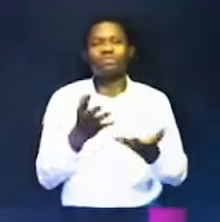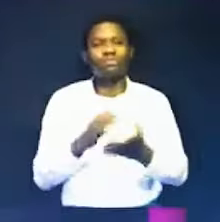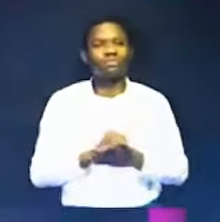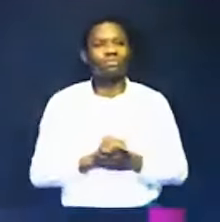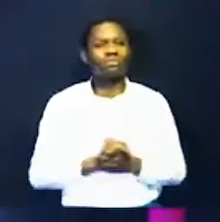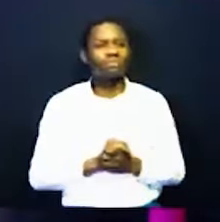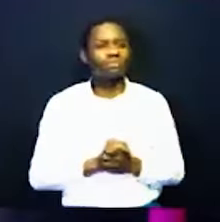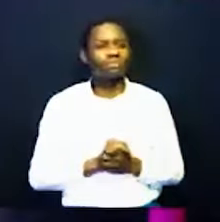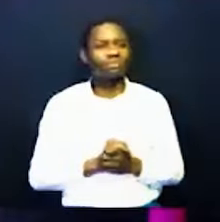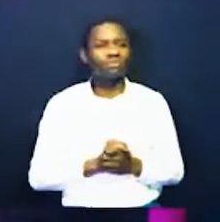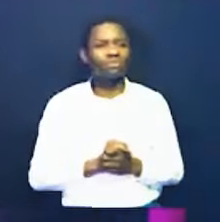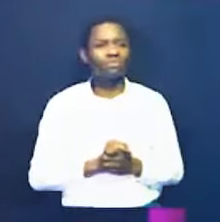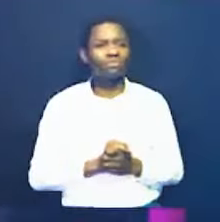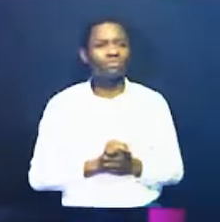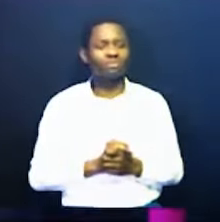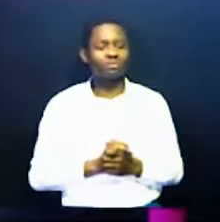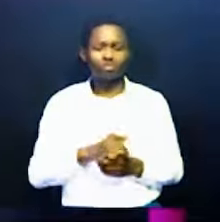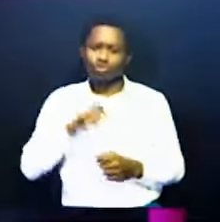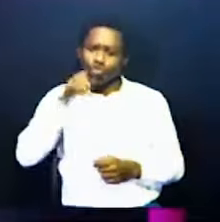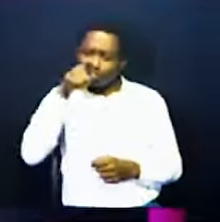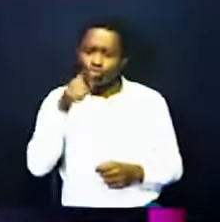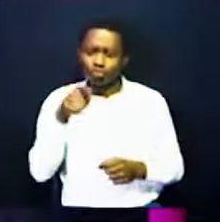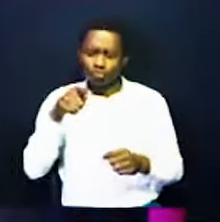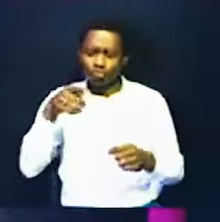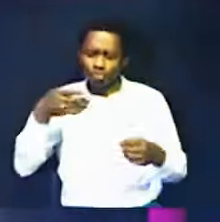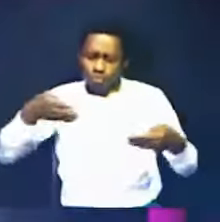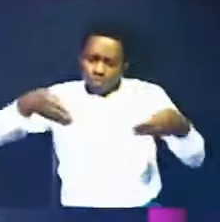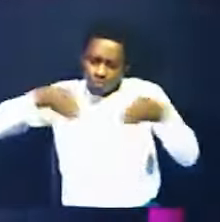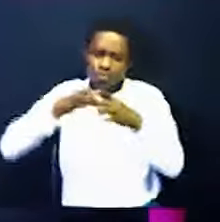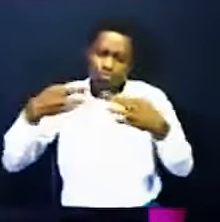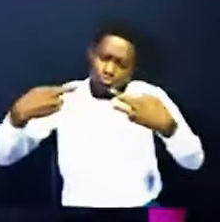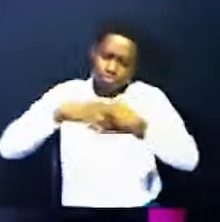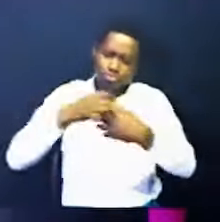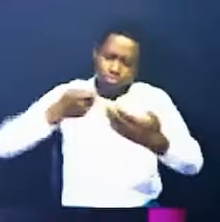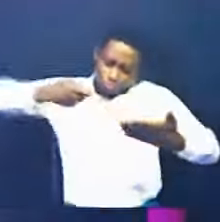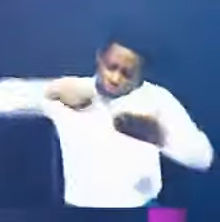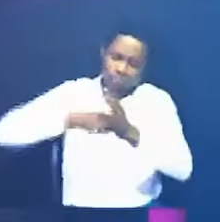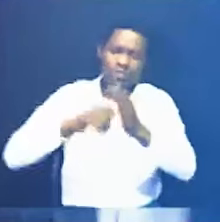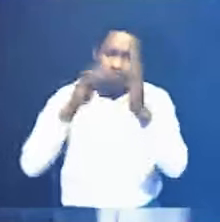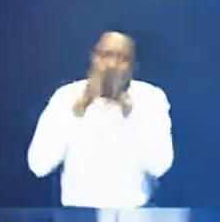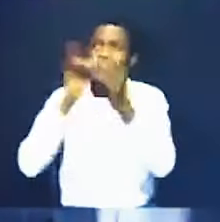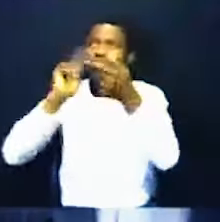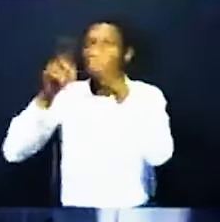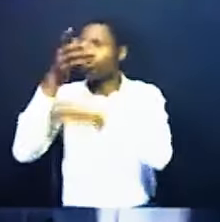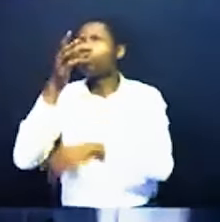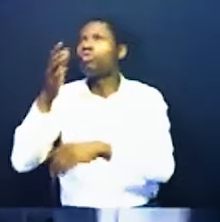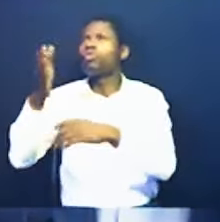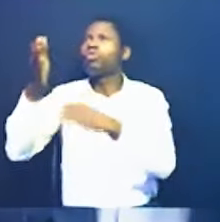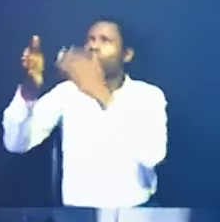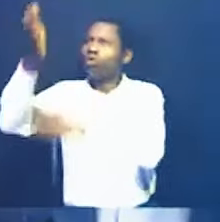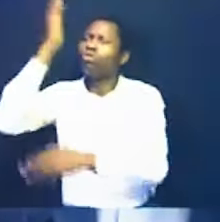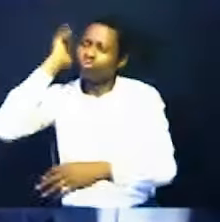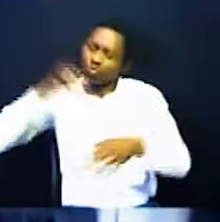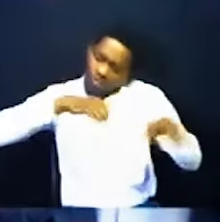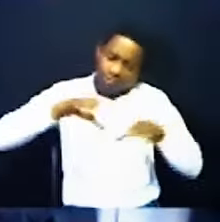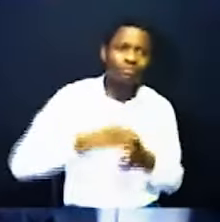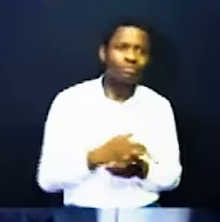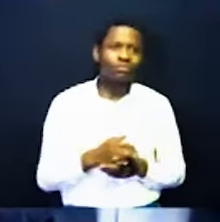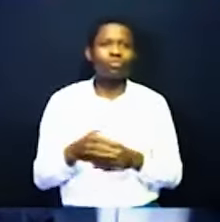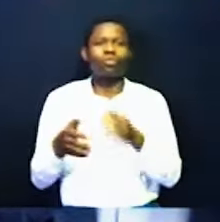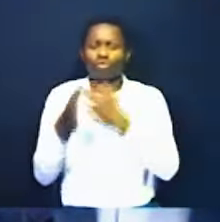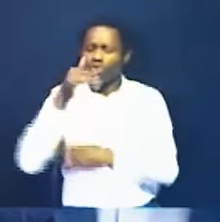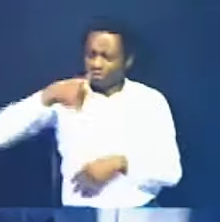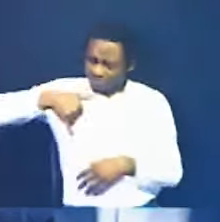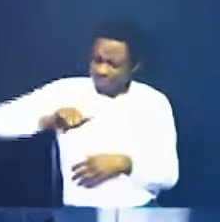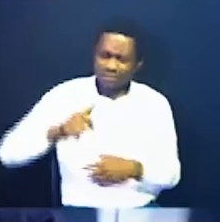A job. Lock up yourself in a room. And he will perform. God is still